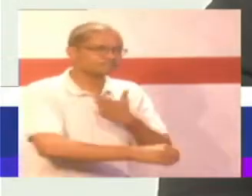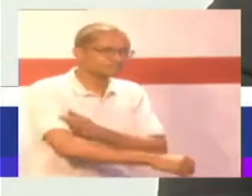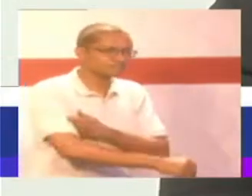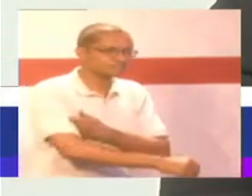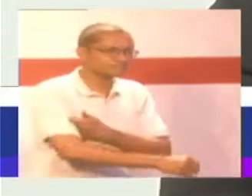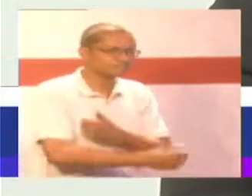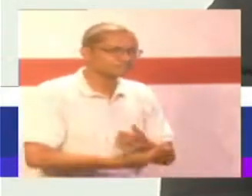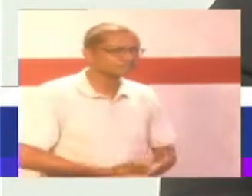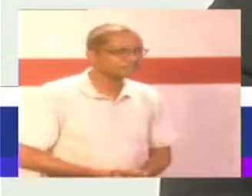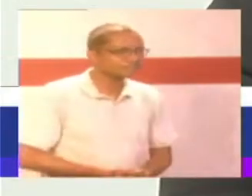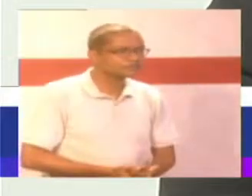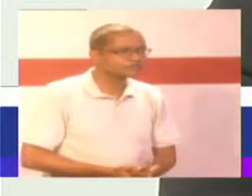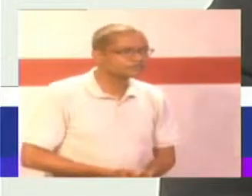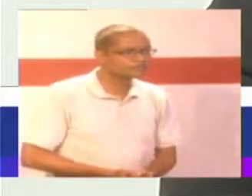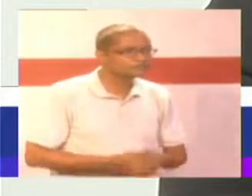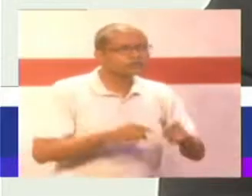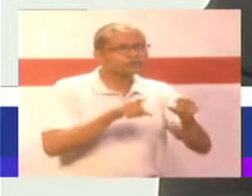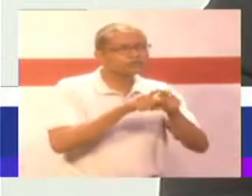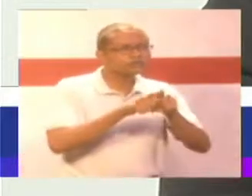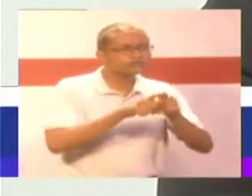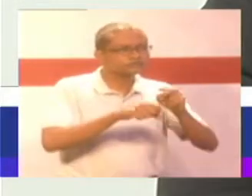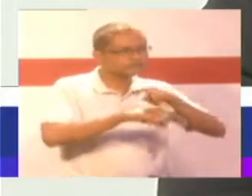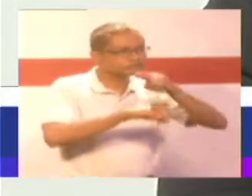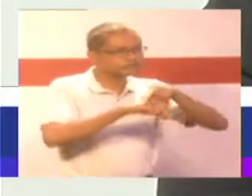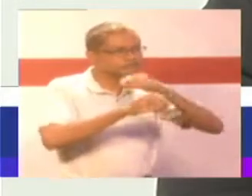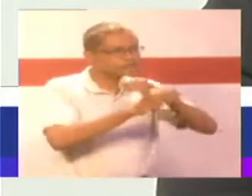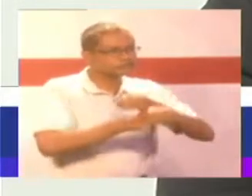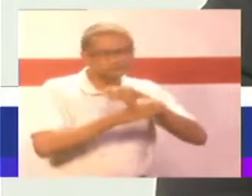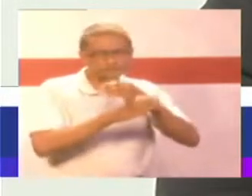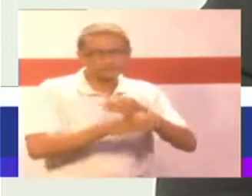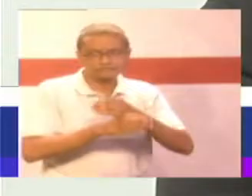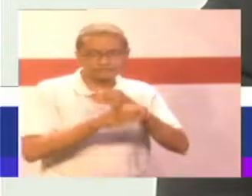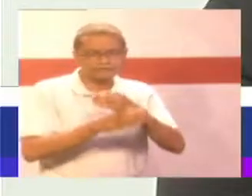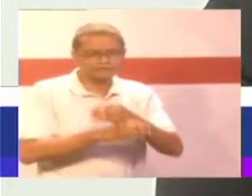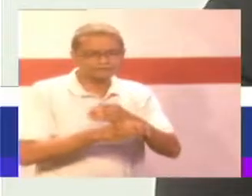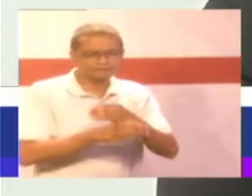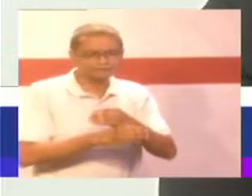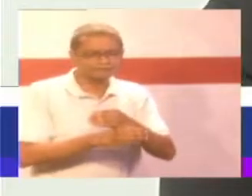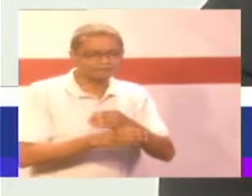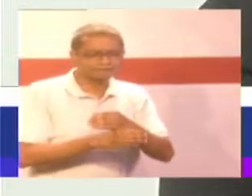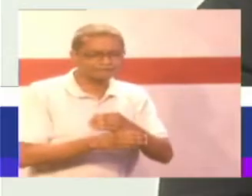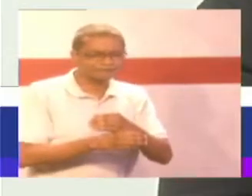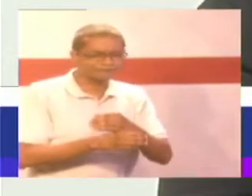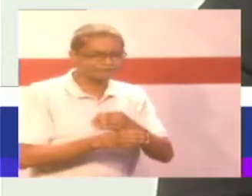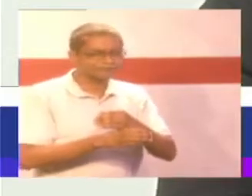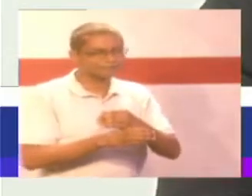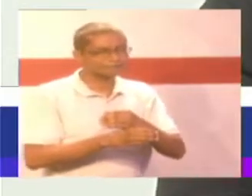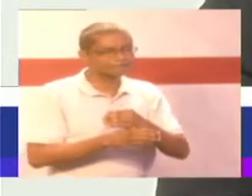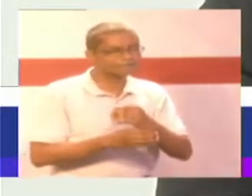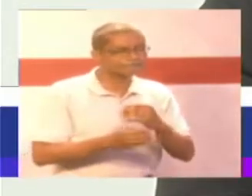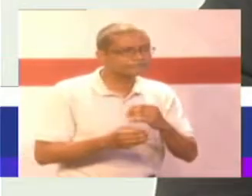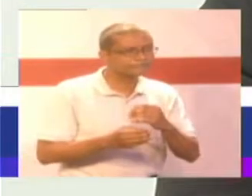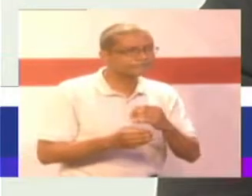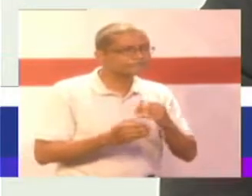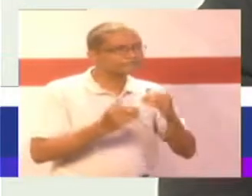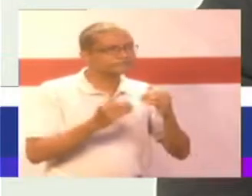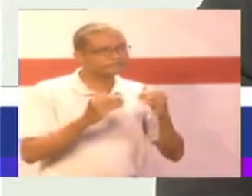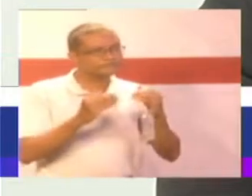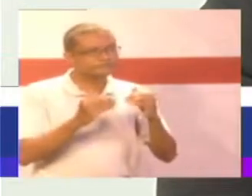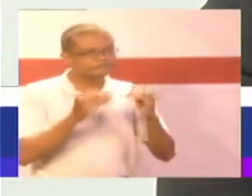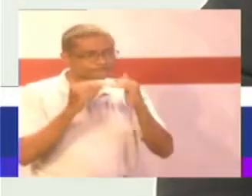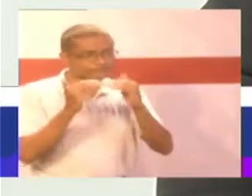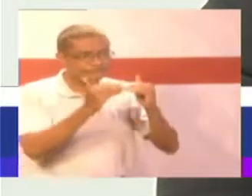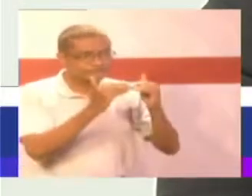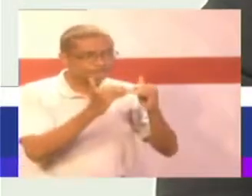As well, the National Care Fair flyer. The National Care Fair, finally, we invite the